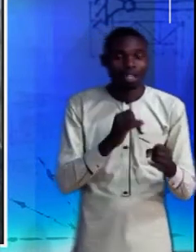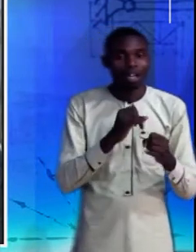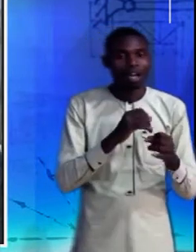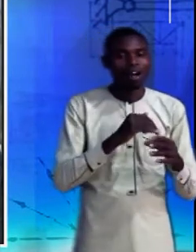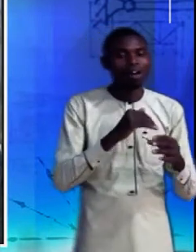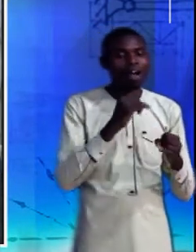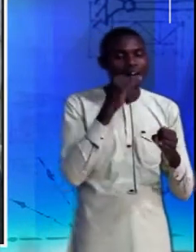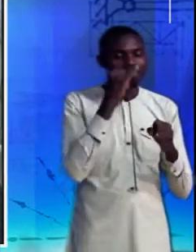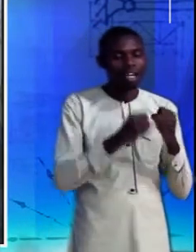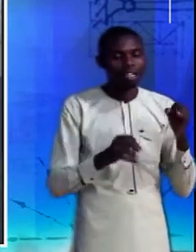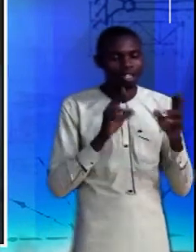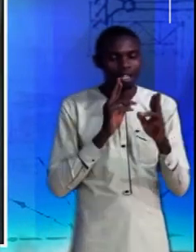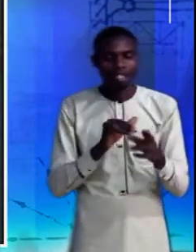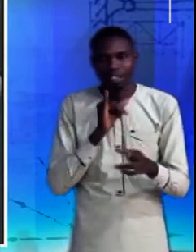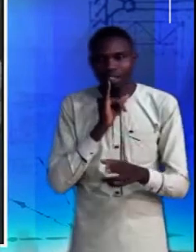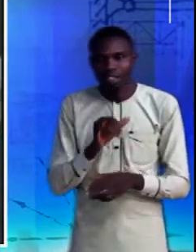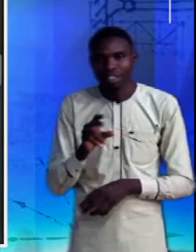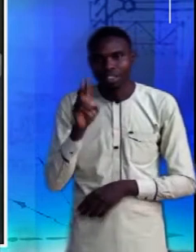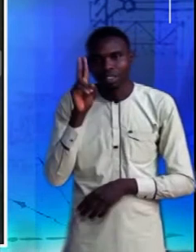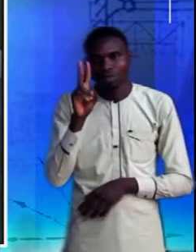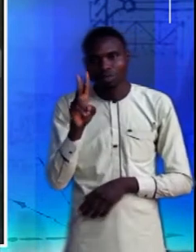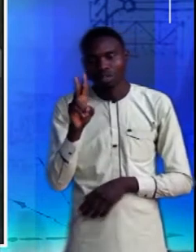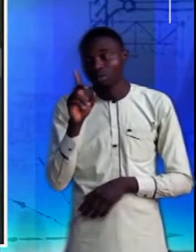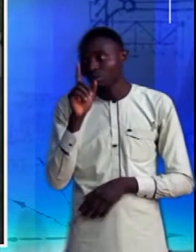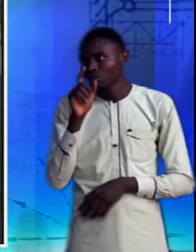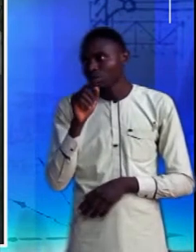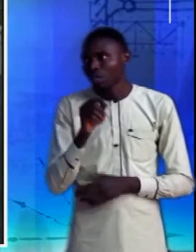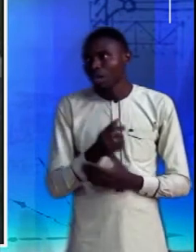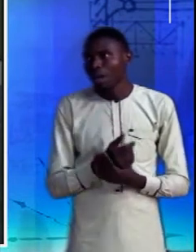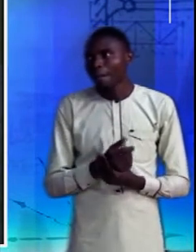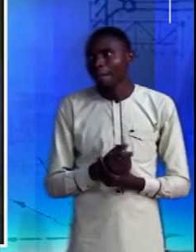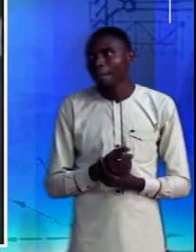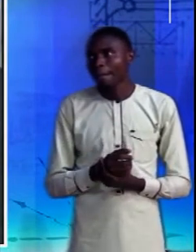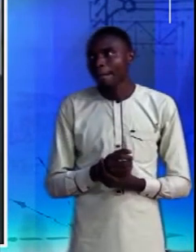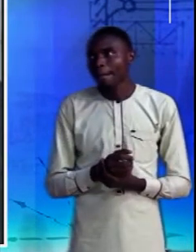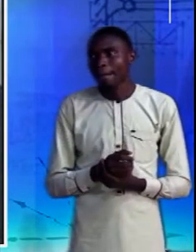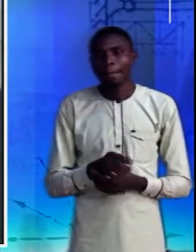times second. What is the value of our minute?